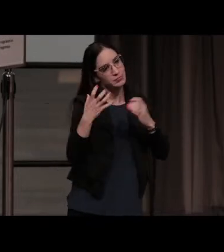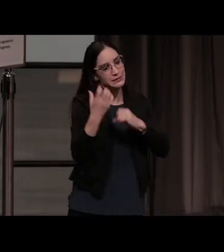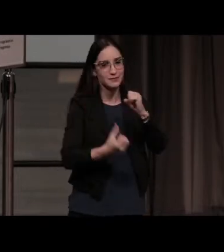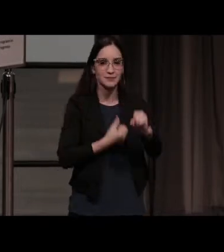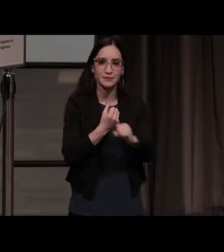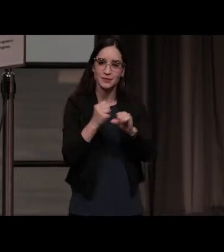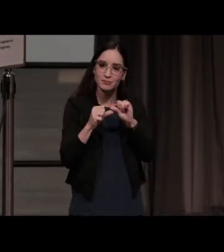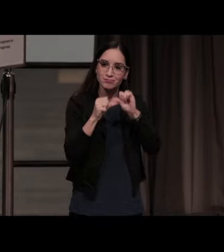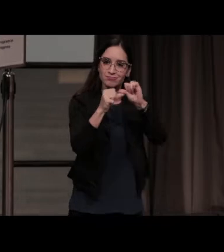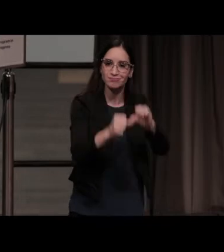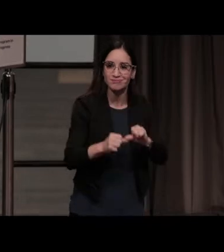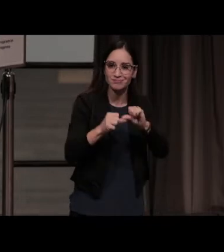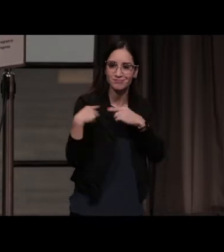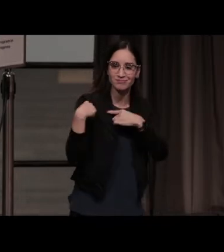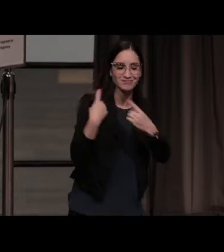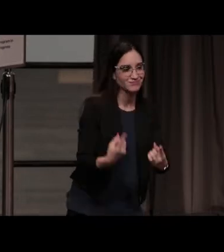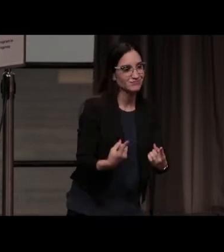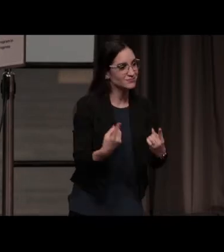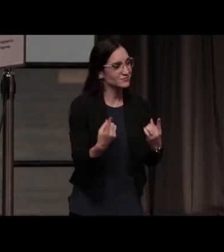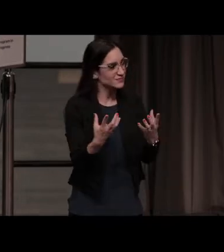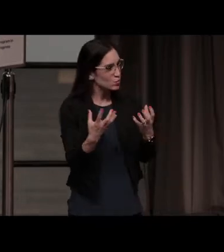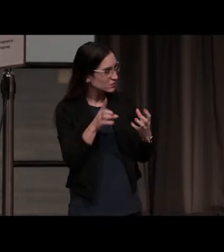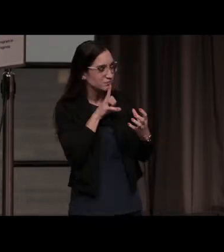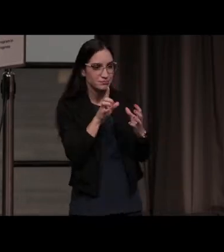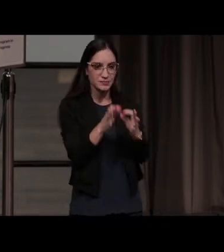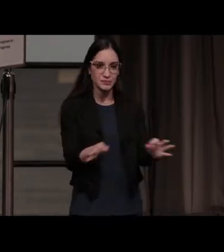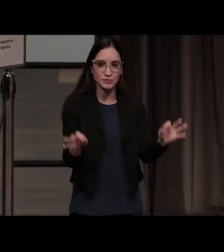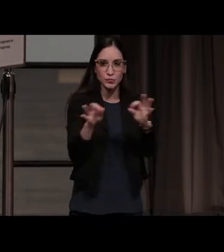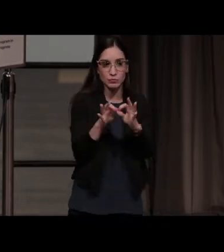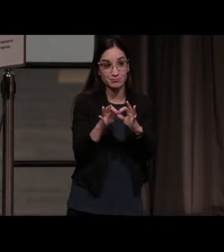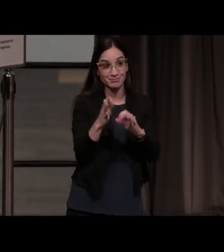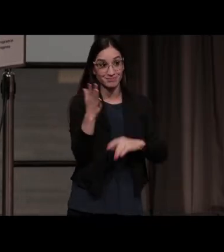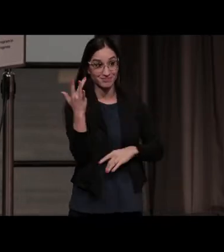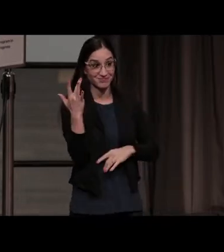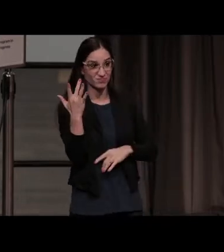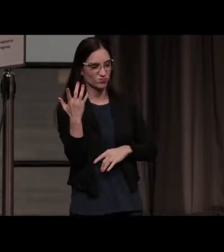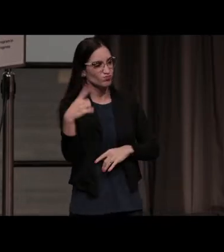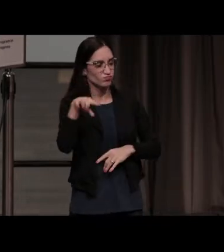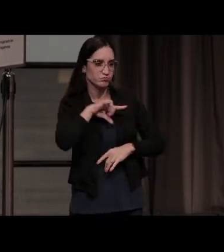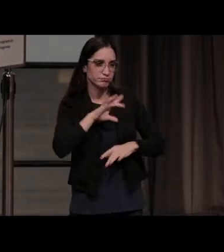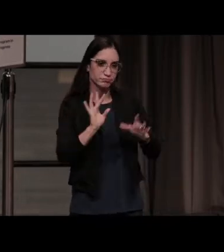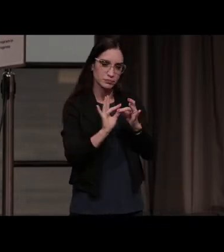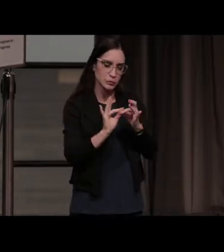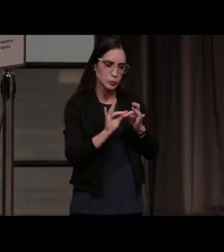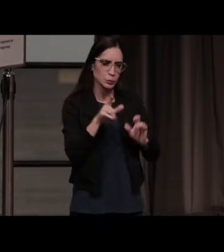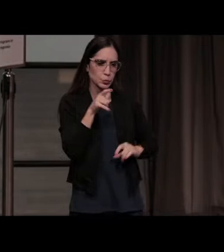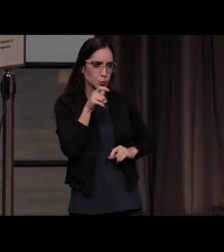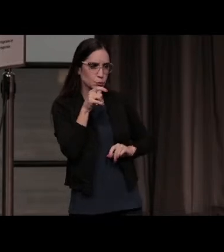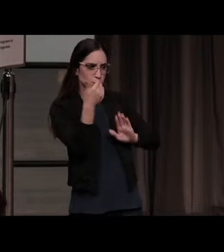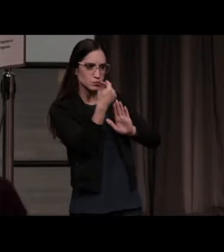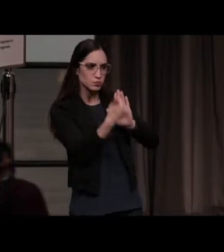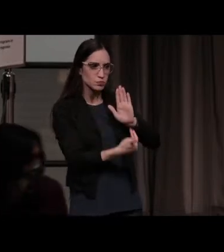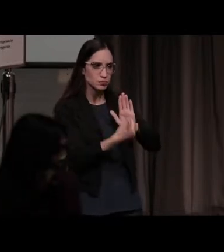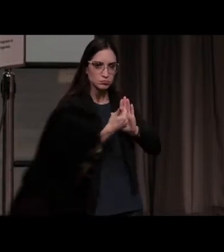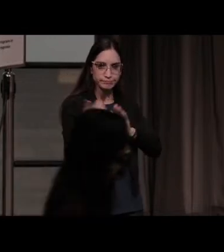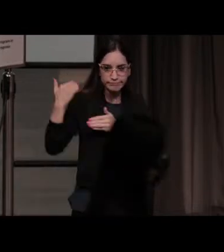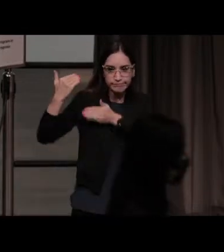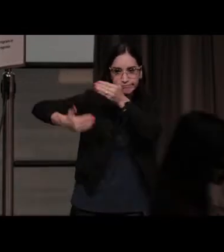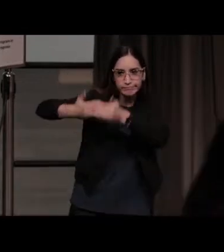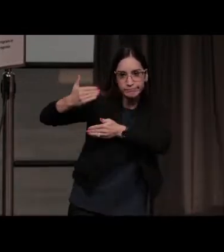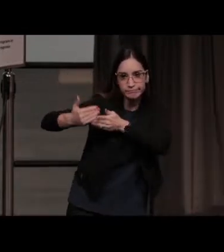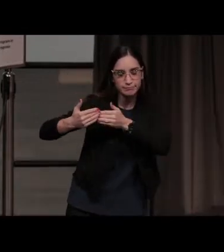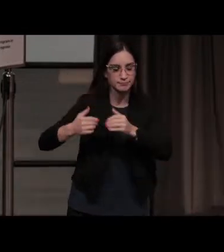work, forging paths, and I do think it's important that we talk about their backgrounds so you know a little bit about where they're coming